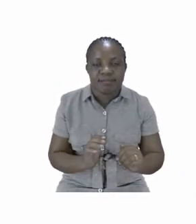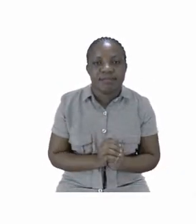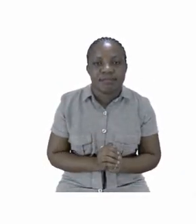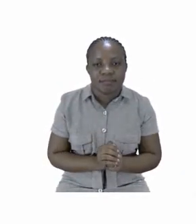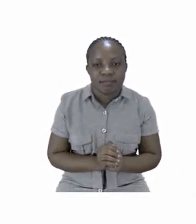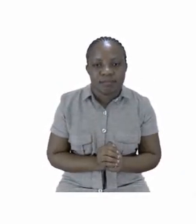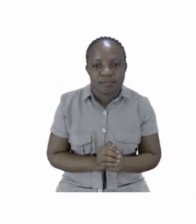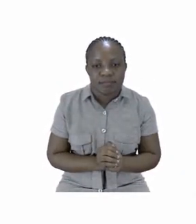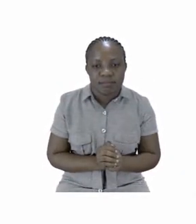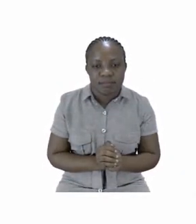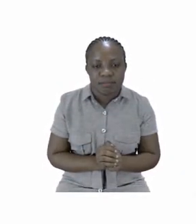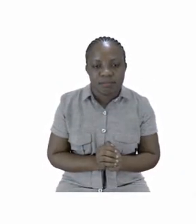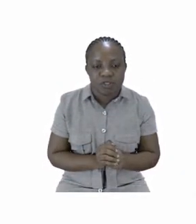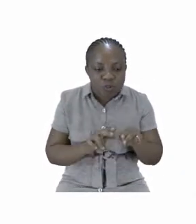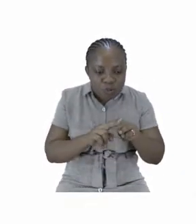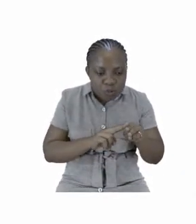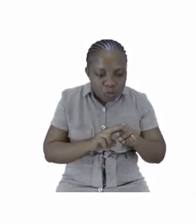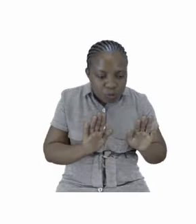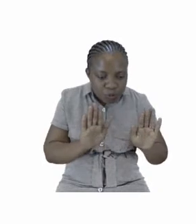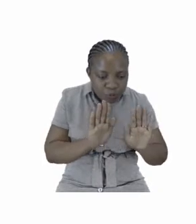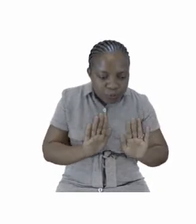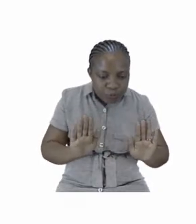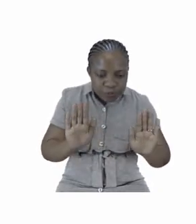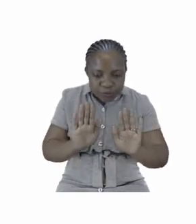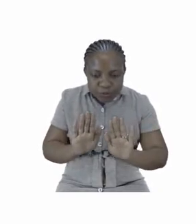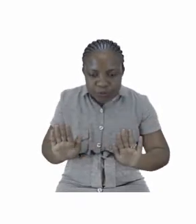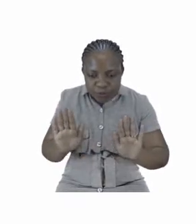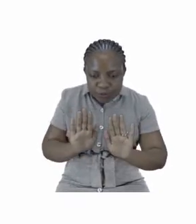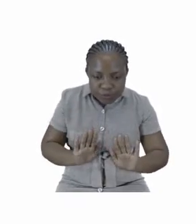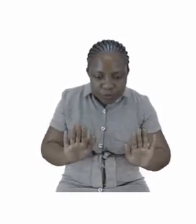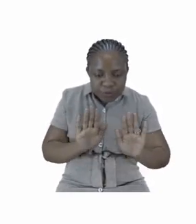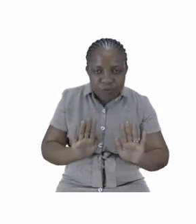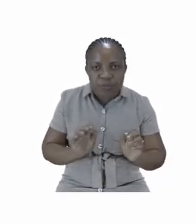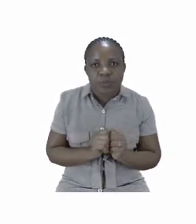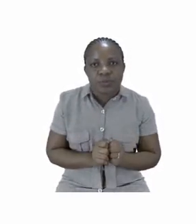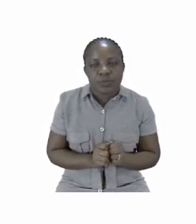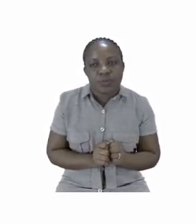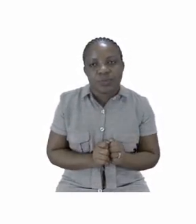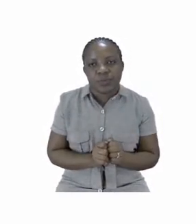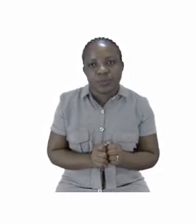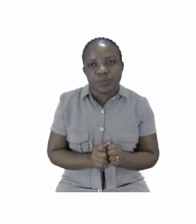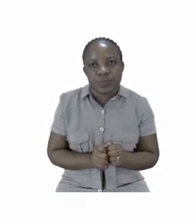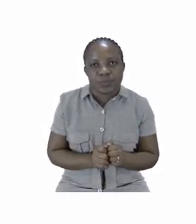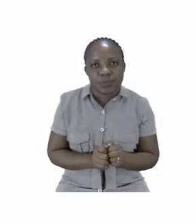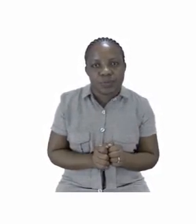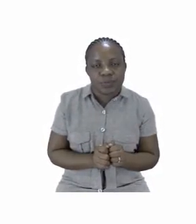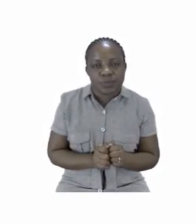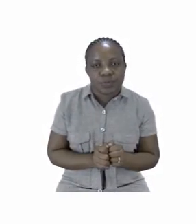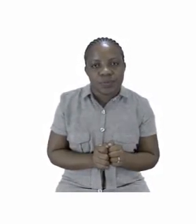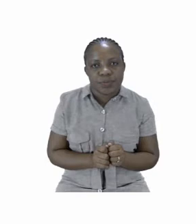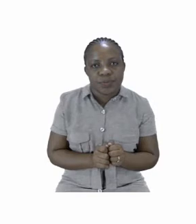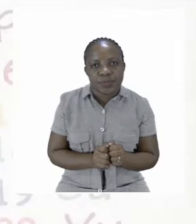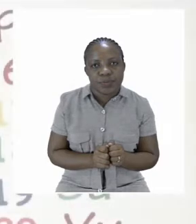used for the coloring. So I'm going to color the body parts. Let's take a look at